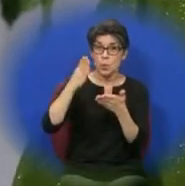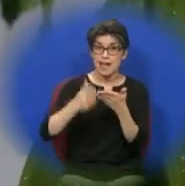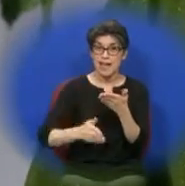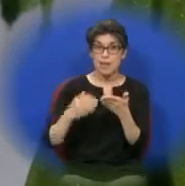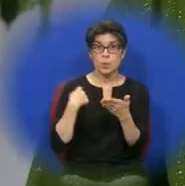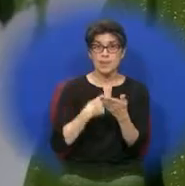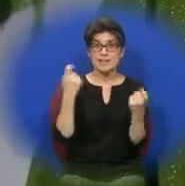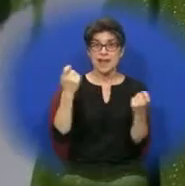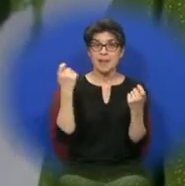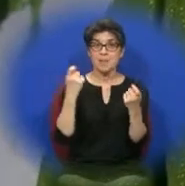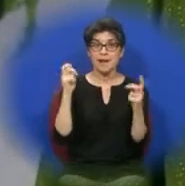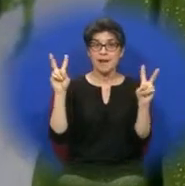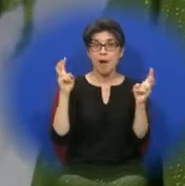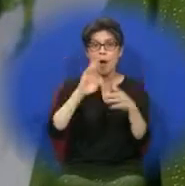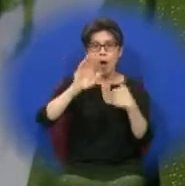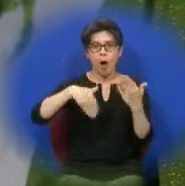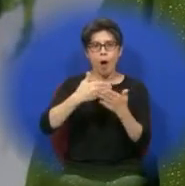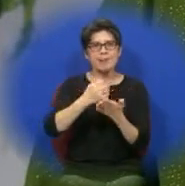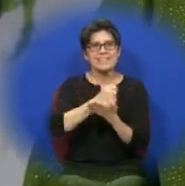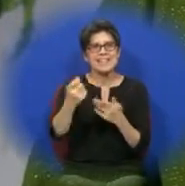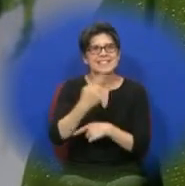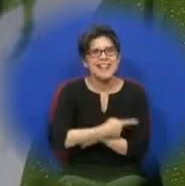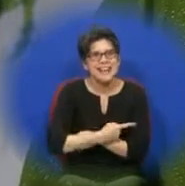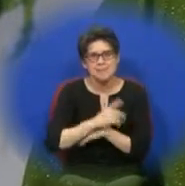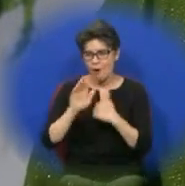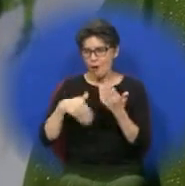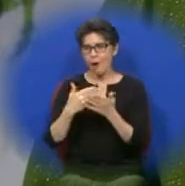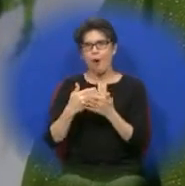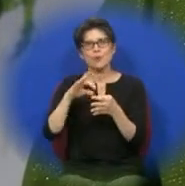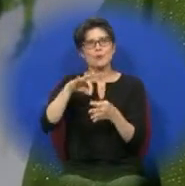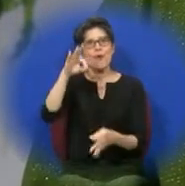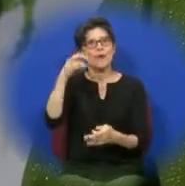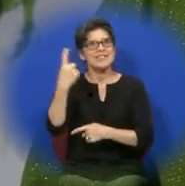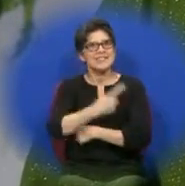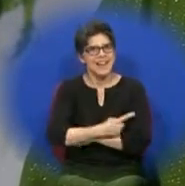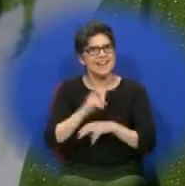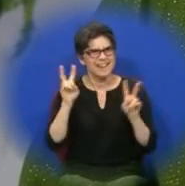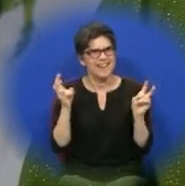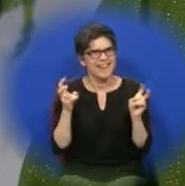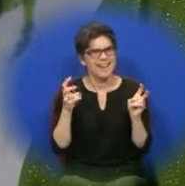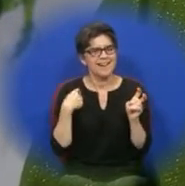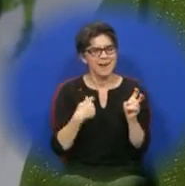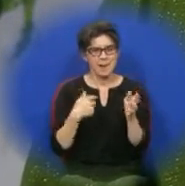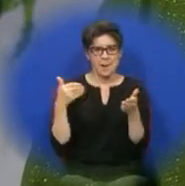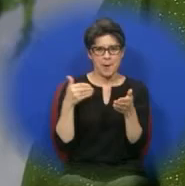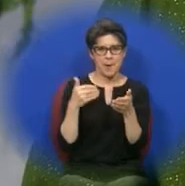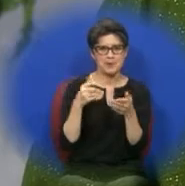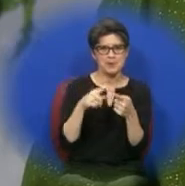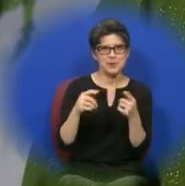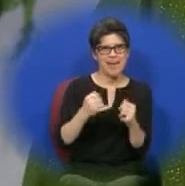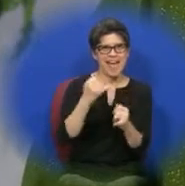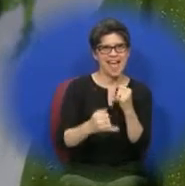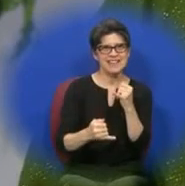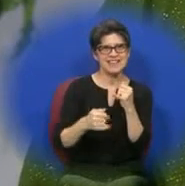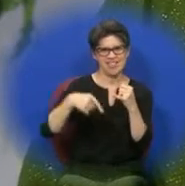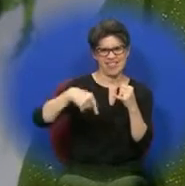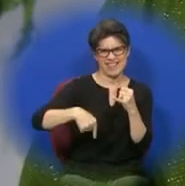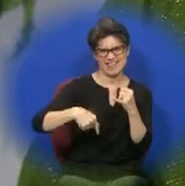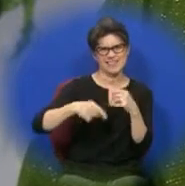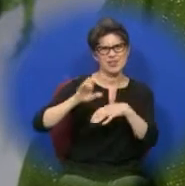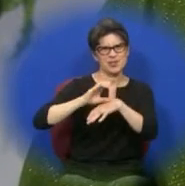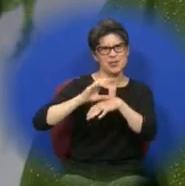celebrate All Saints and All Souls Day and lead us closer and closer to the end of this liturgical year, the